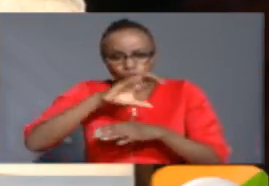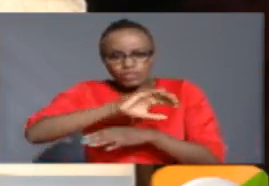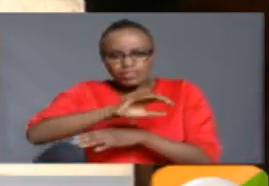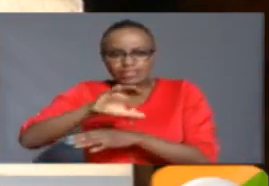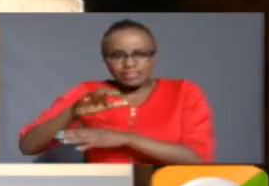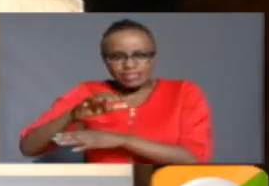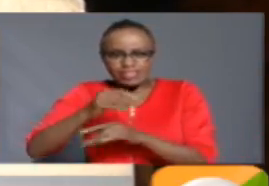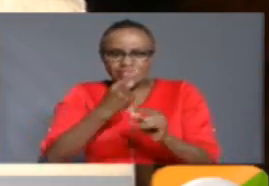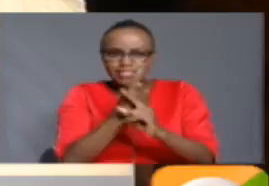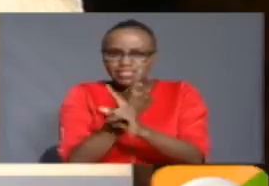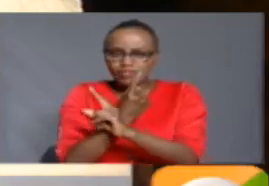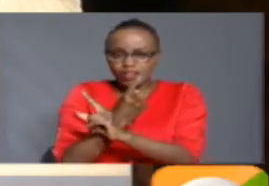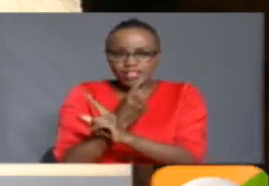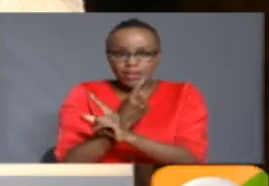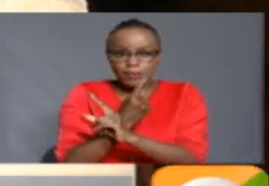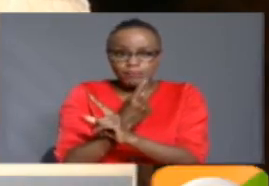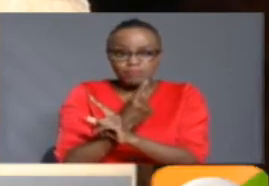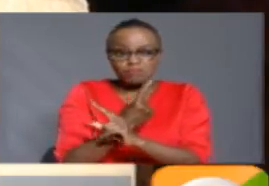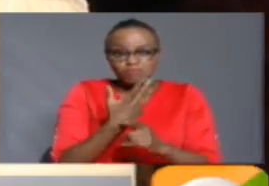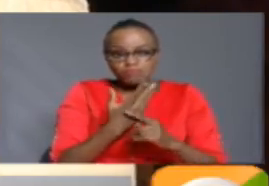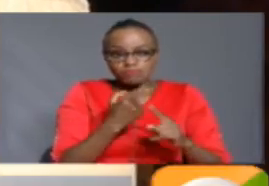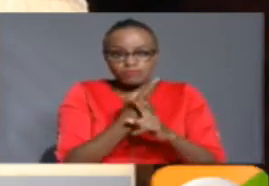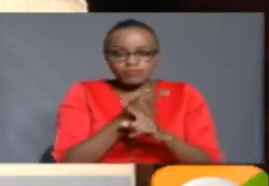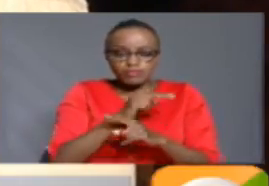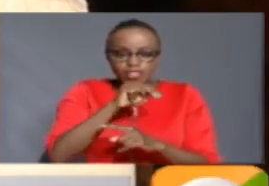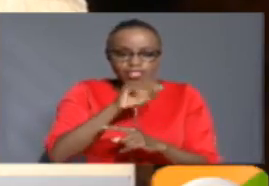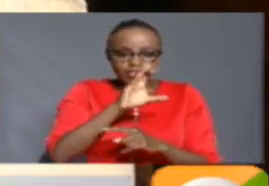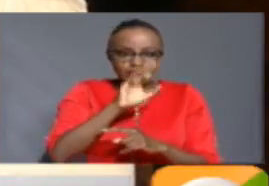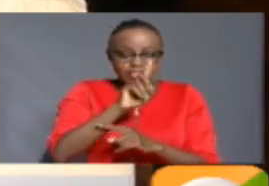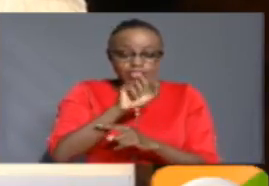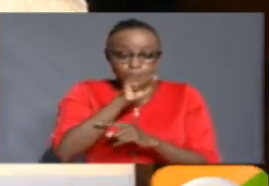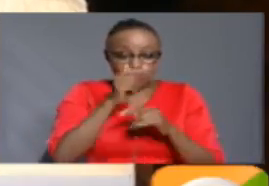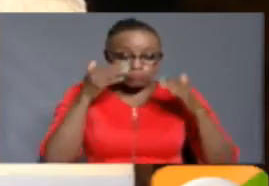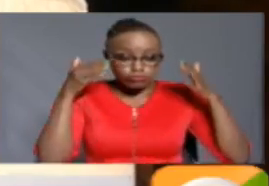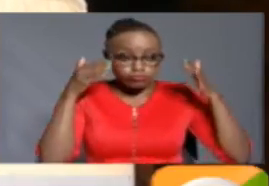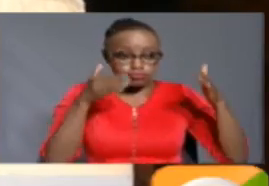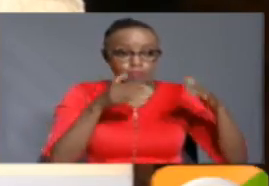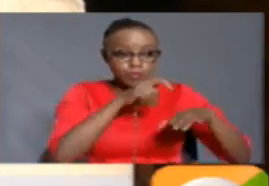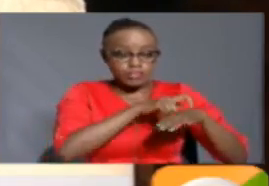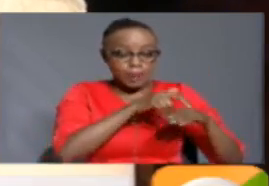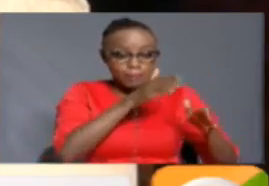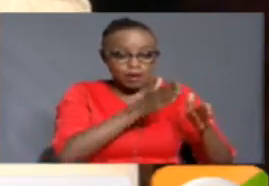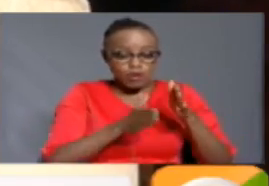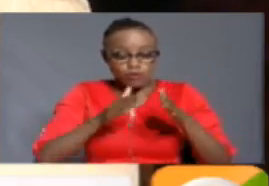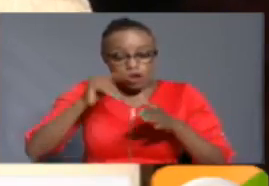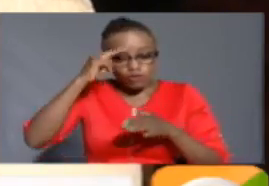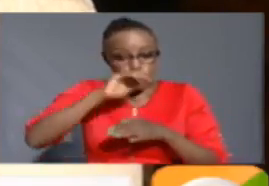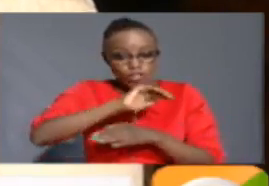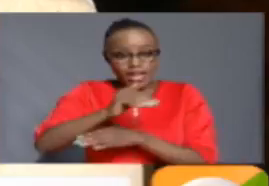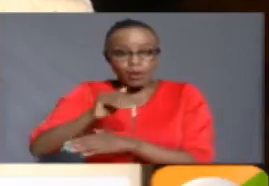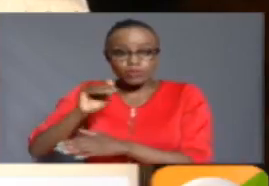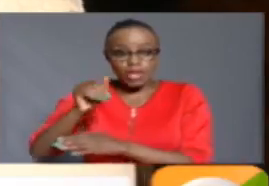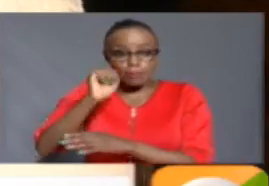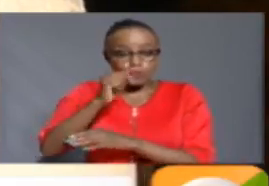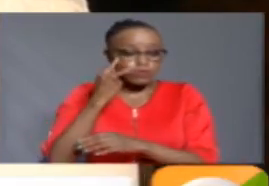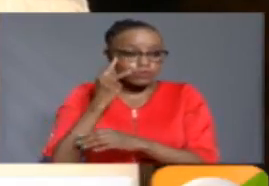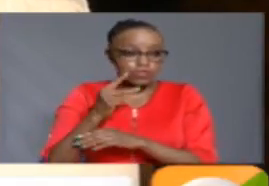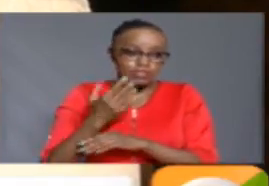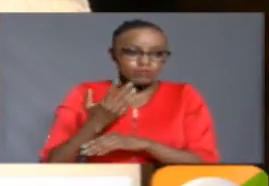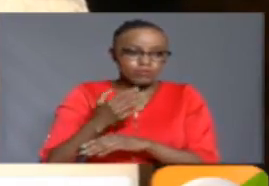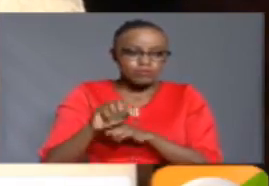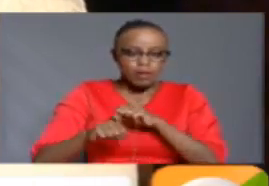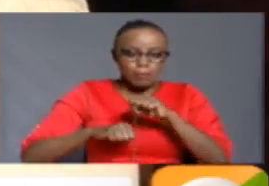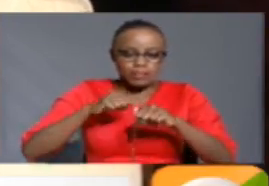like that, so that then things like NCDs can be looked at, and when they're planning for cities, we would want to see bicycle